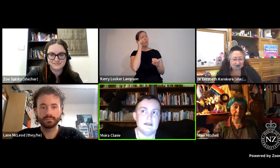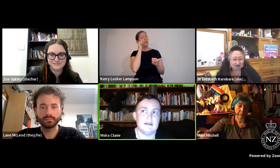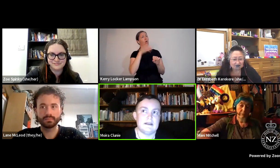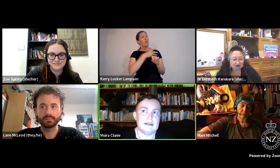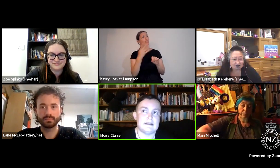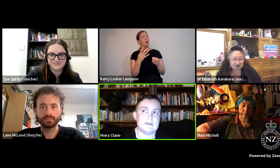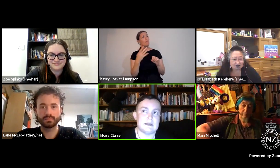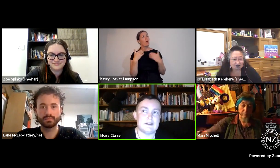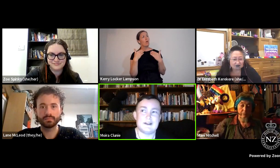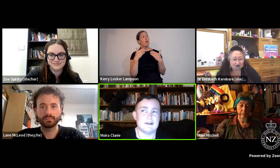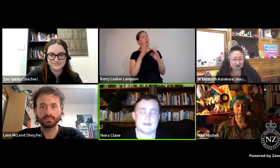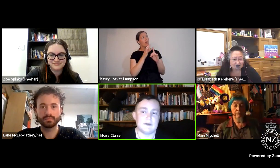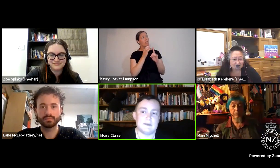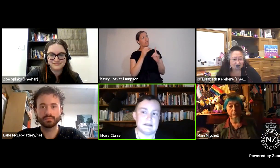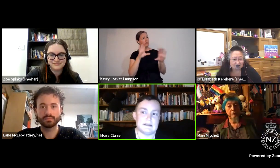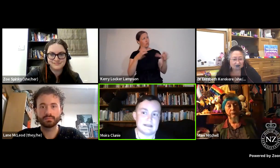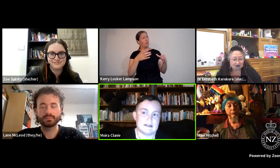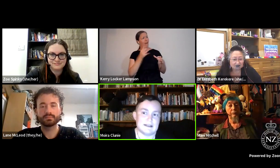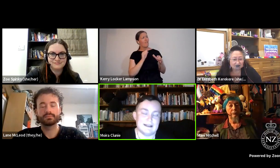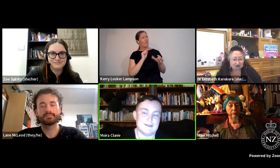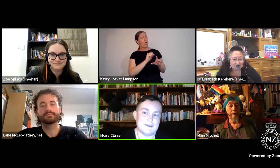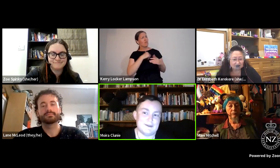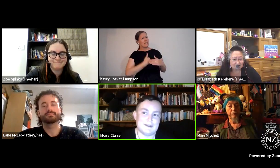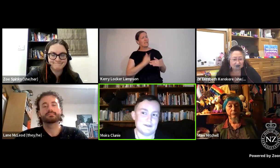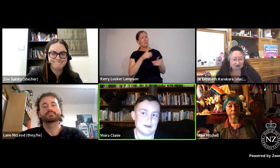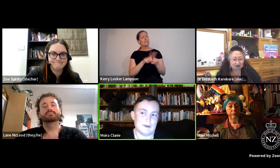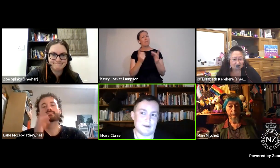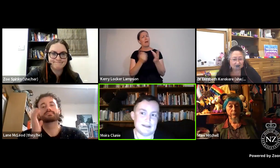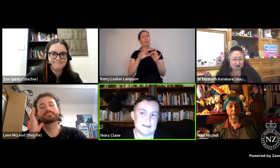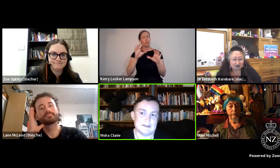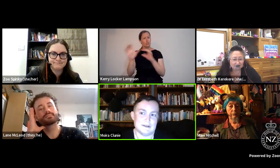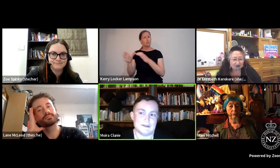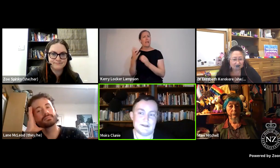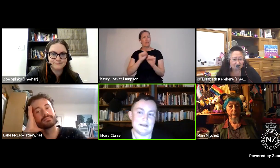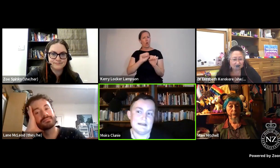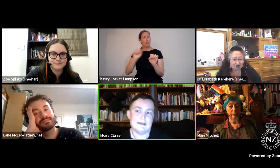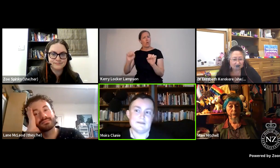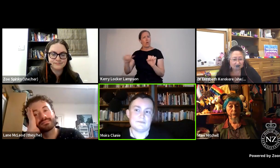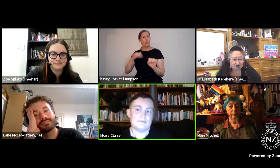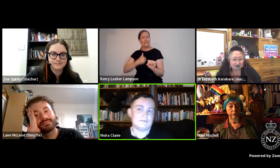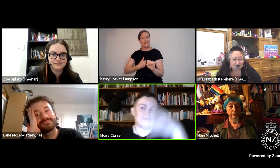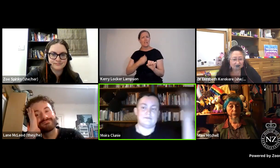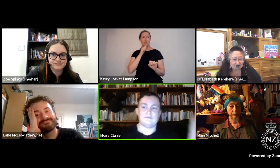own needs, but so do lots of populations, actually. And if you included rainbow, you'd need to include